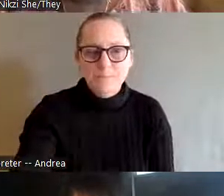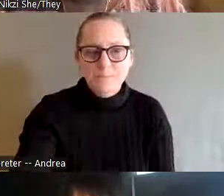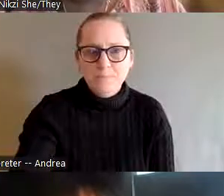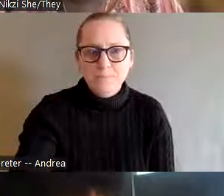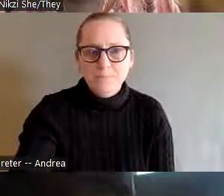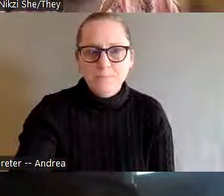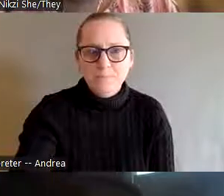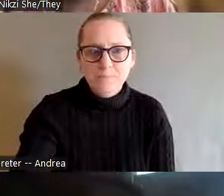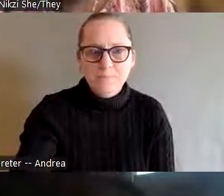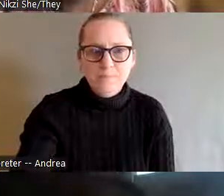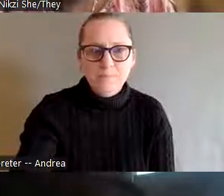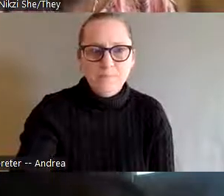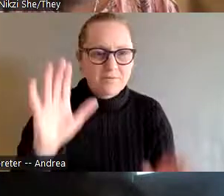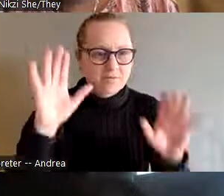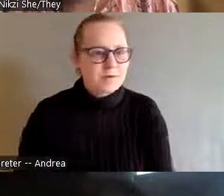Fabulous.